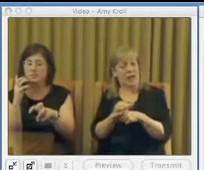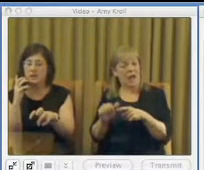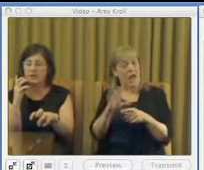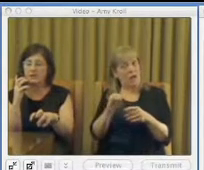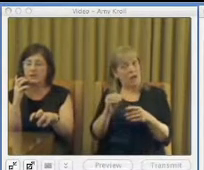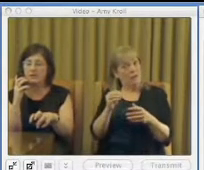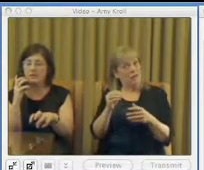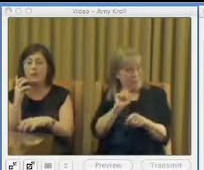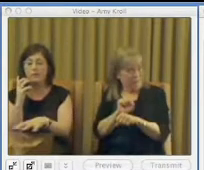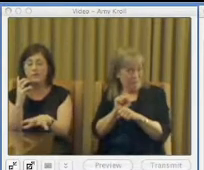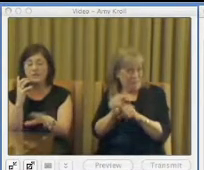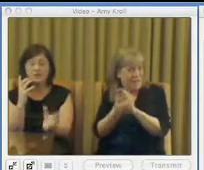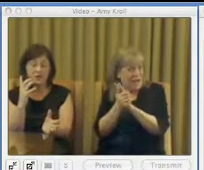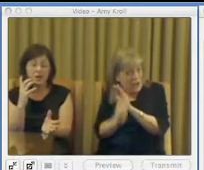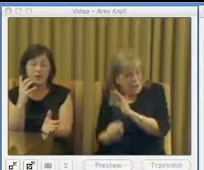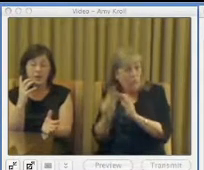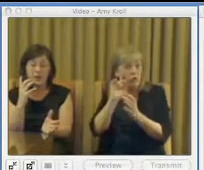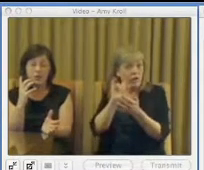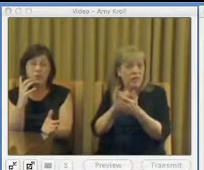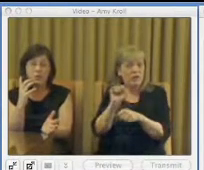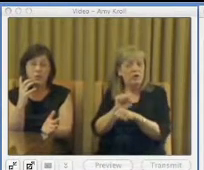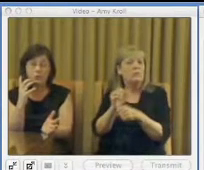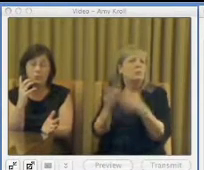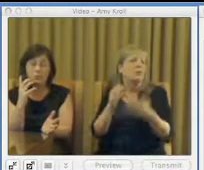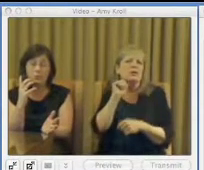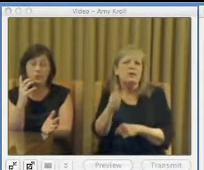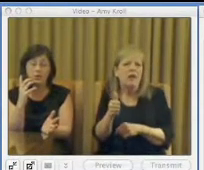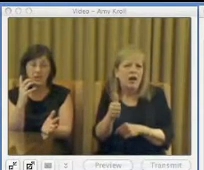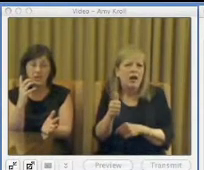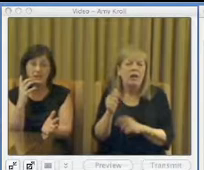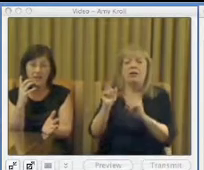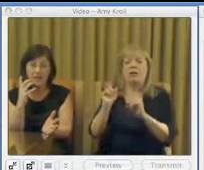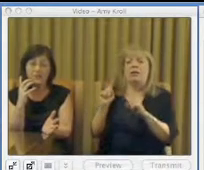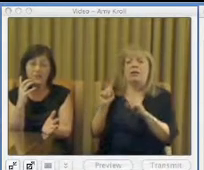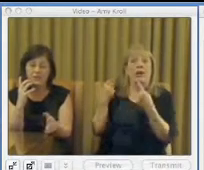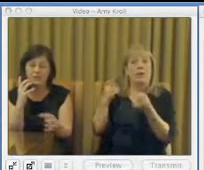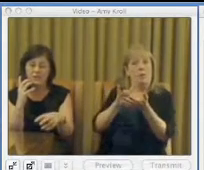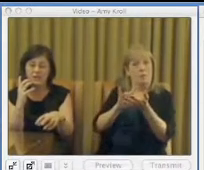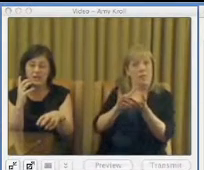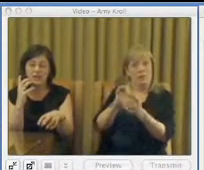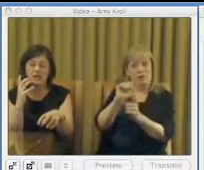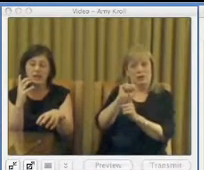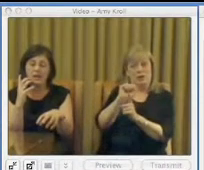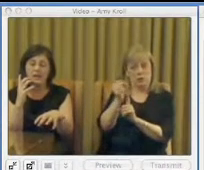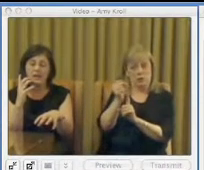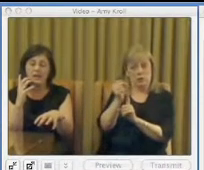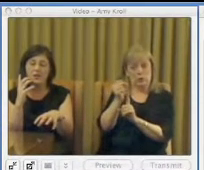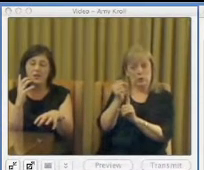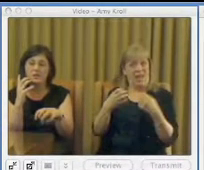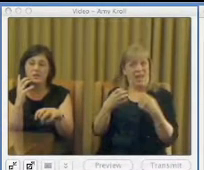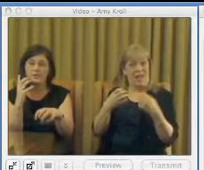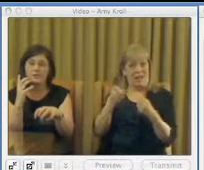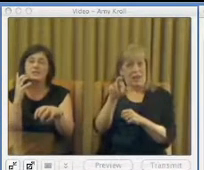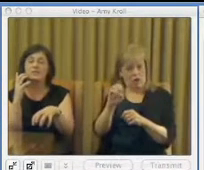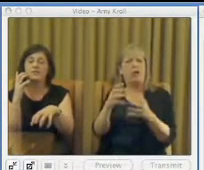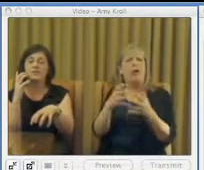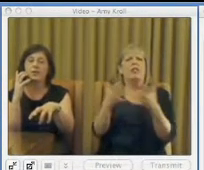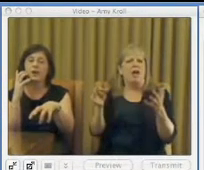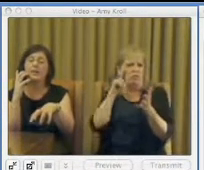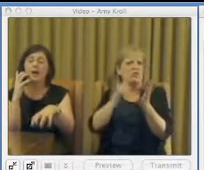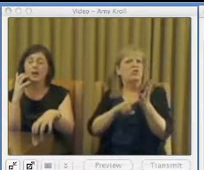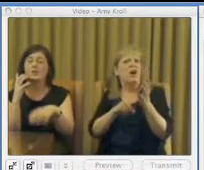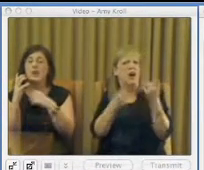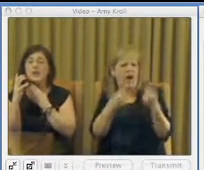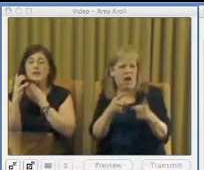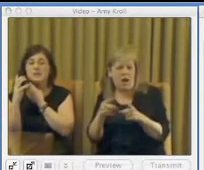do the job. So there has been quite a lot of research, for example, in medical context and healthcare interpreting that talks about